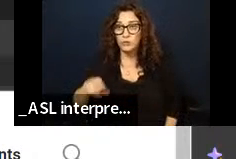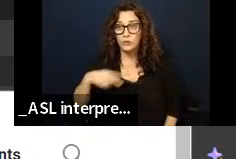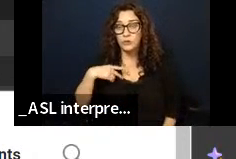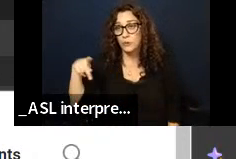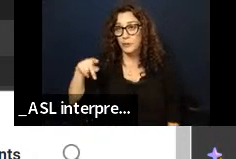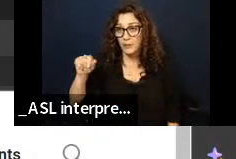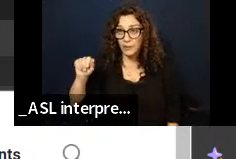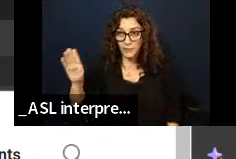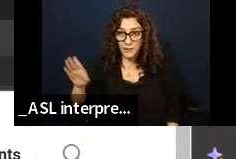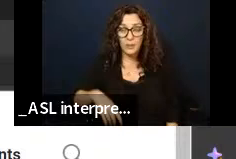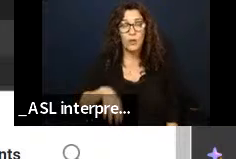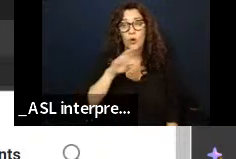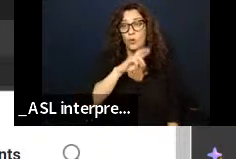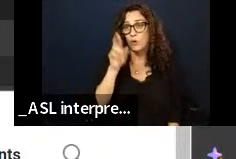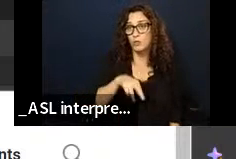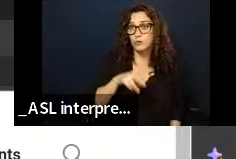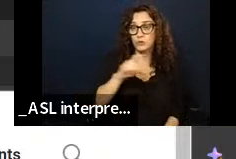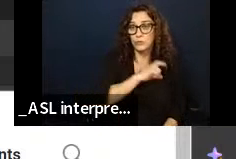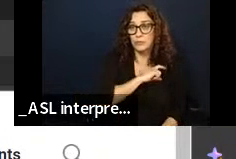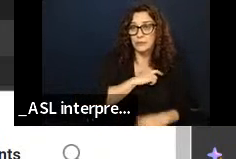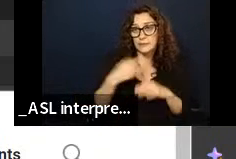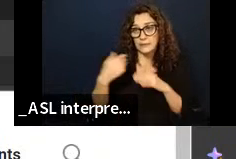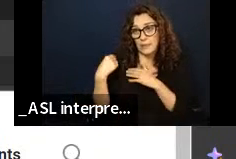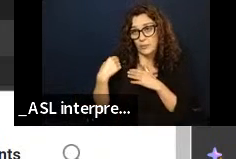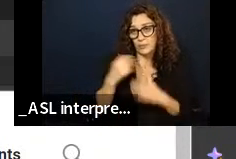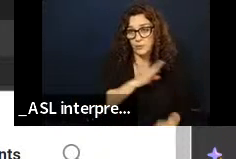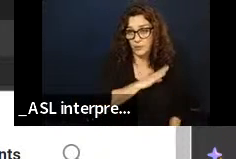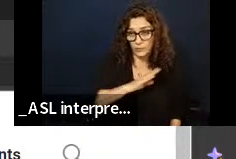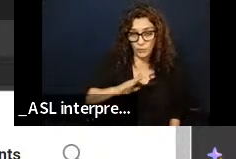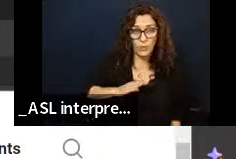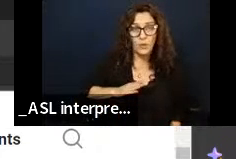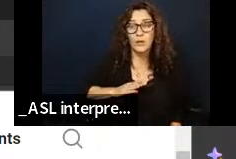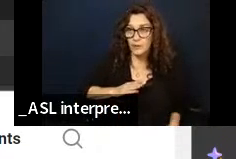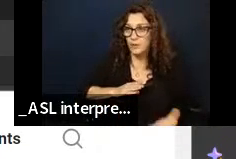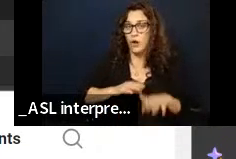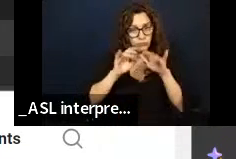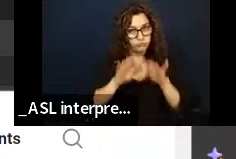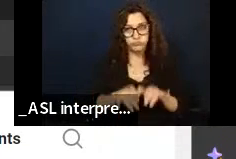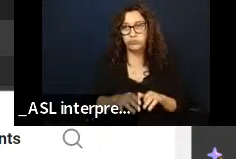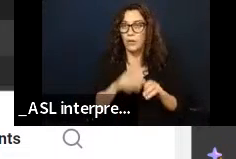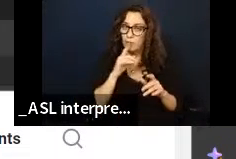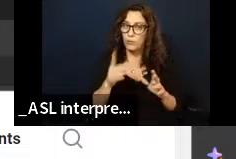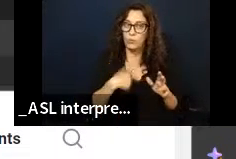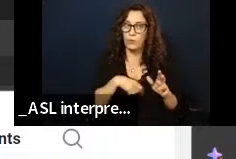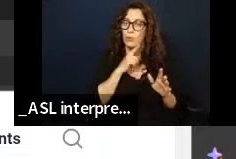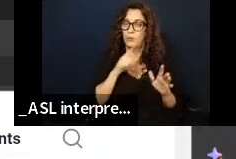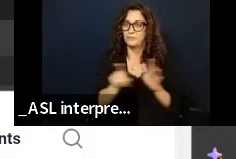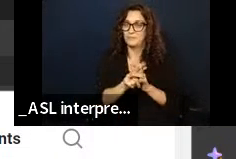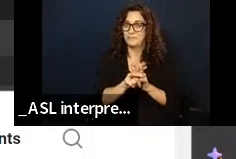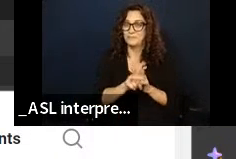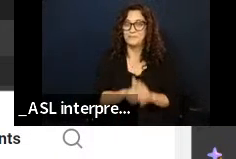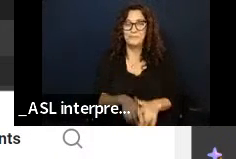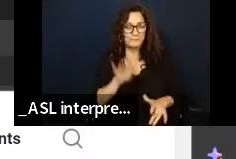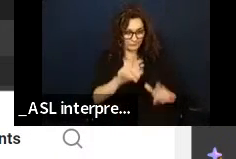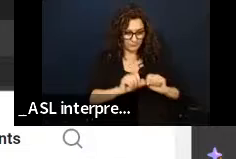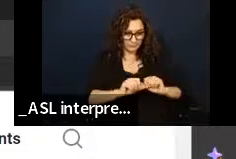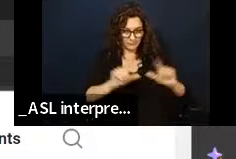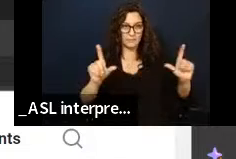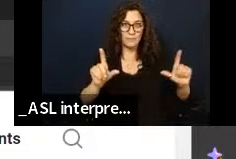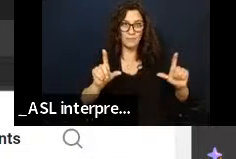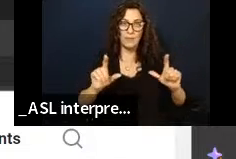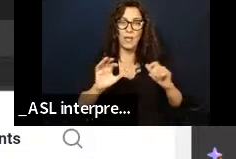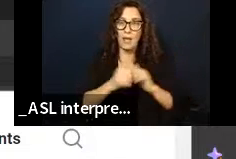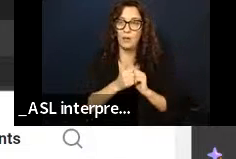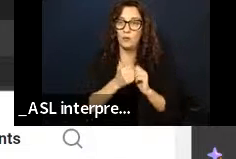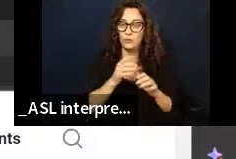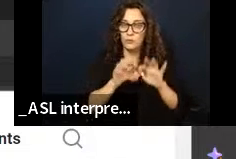Bing Rochester Police Accountability Board. Those search engines are all going to work. So this is our website, right? In order to file a report, you can